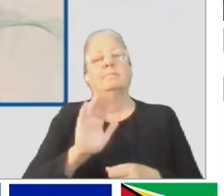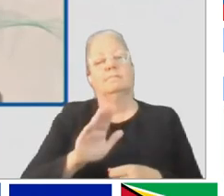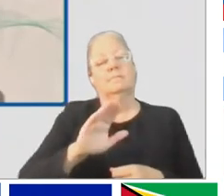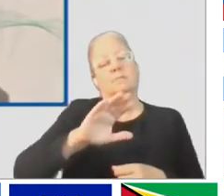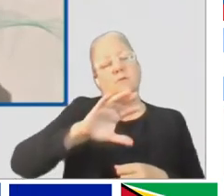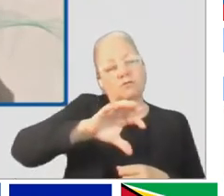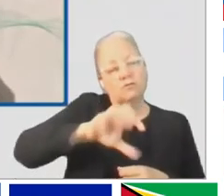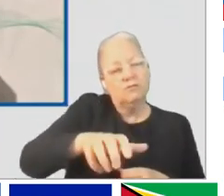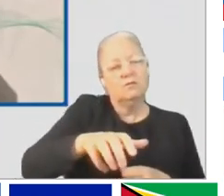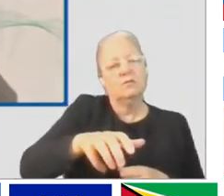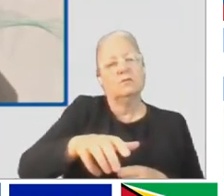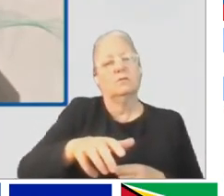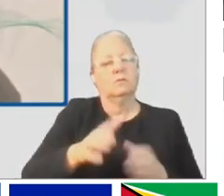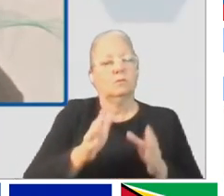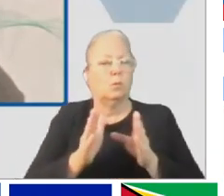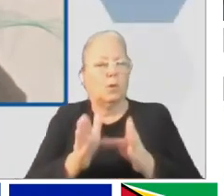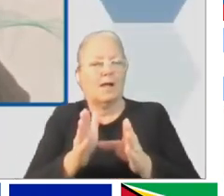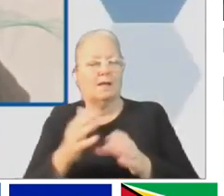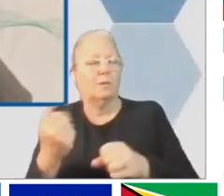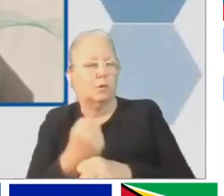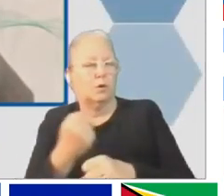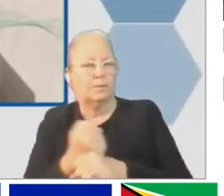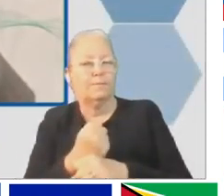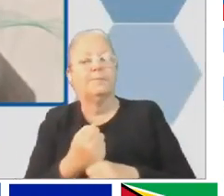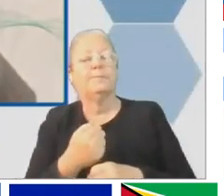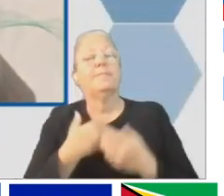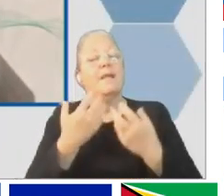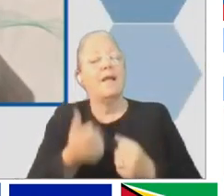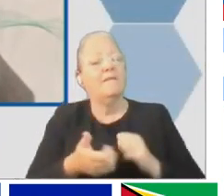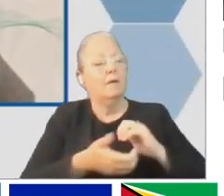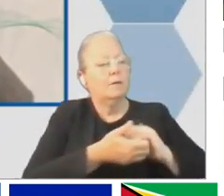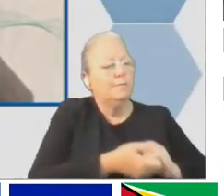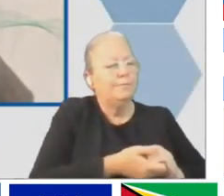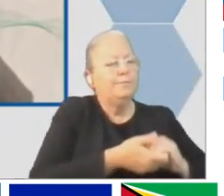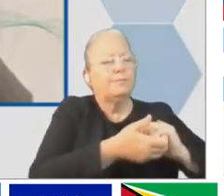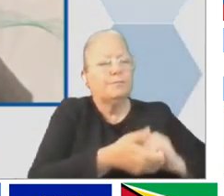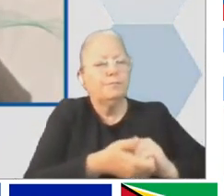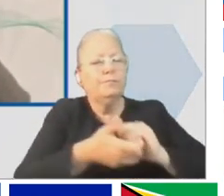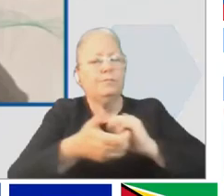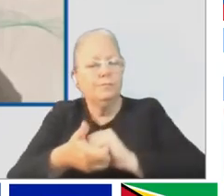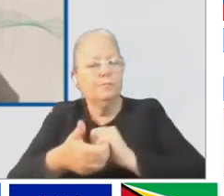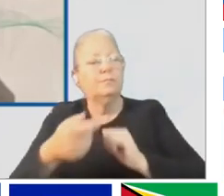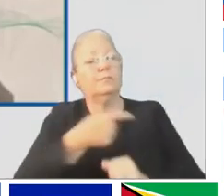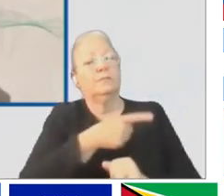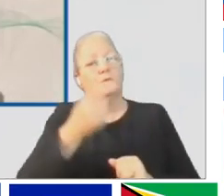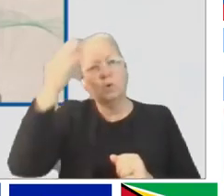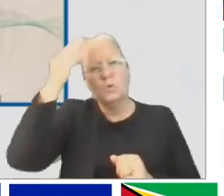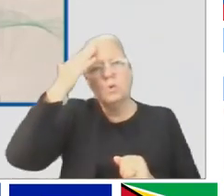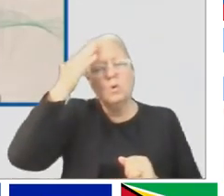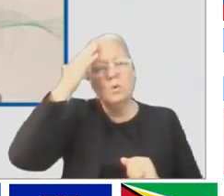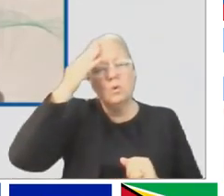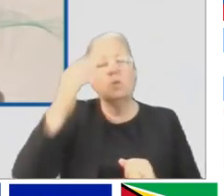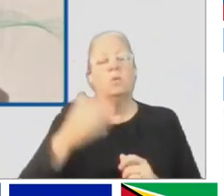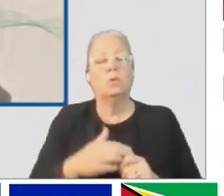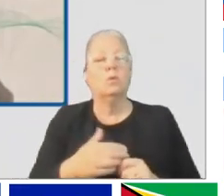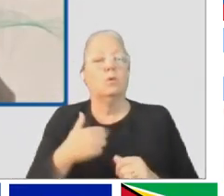And I think we have, as partners, gone quite a way with respect to this, where we have spent quite a bit of